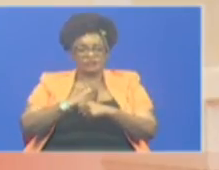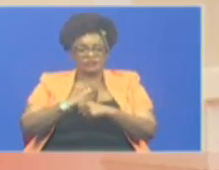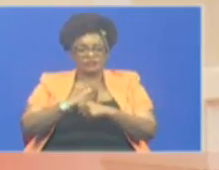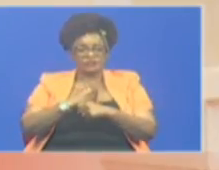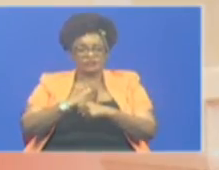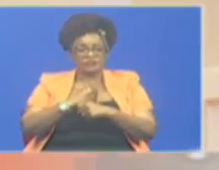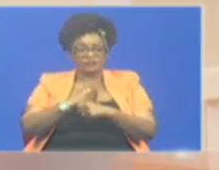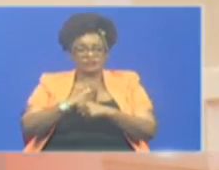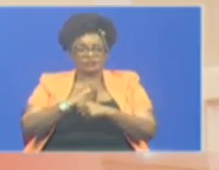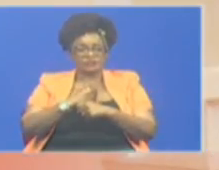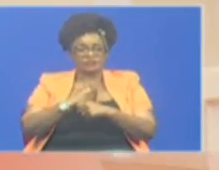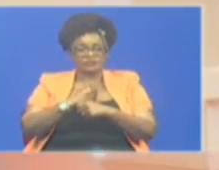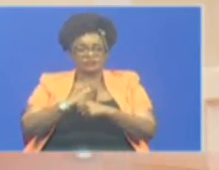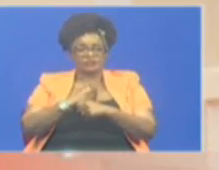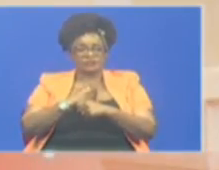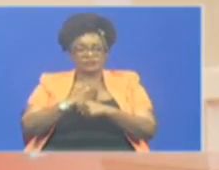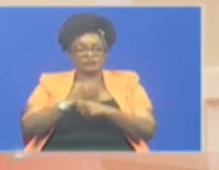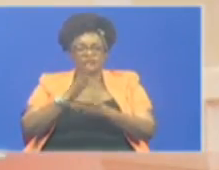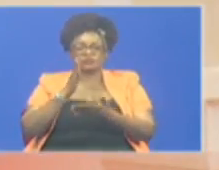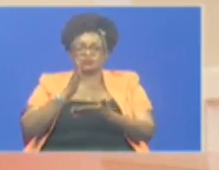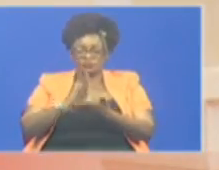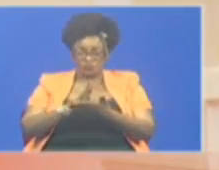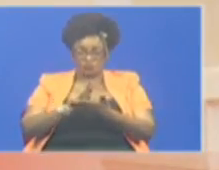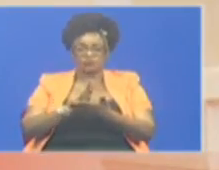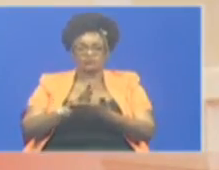are firm and indeed have been impactful.